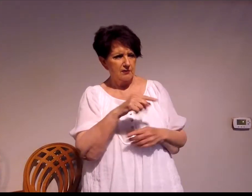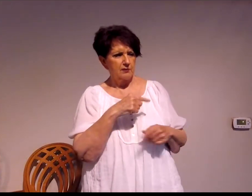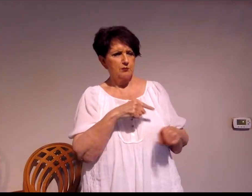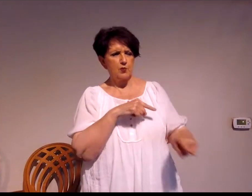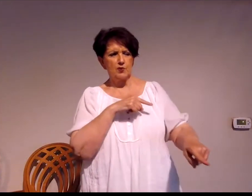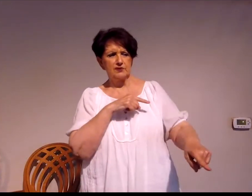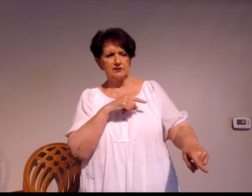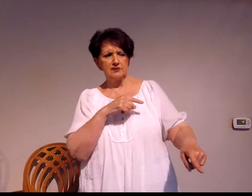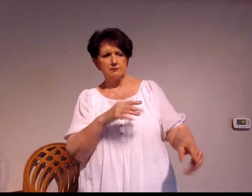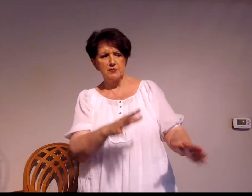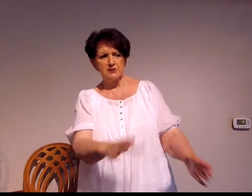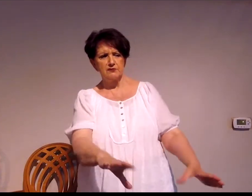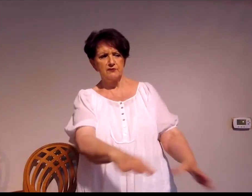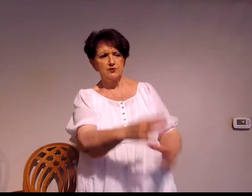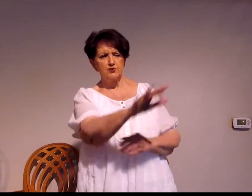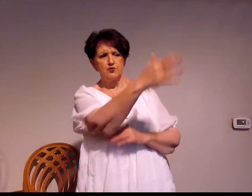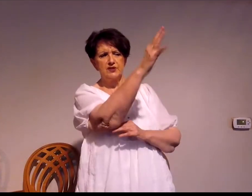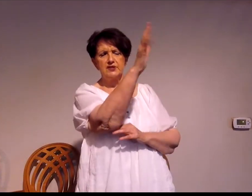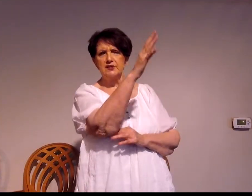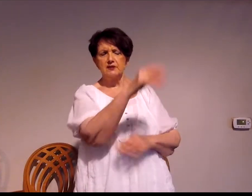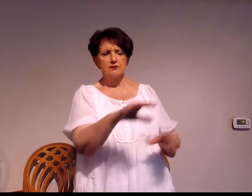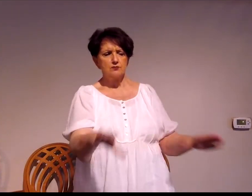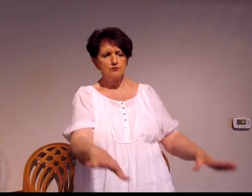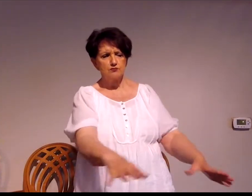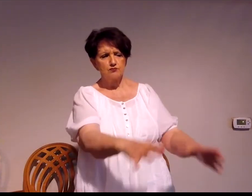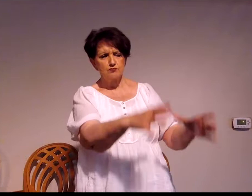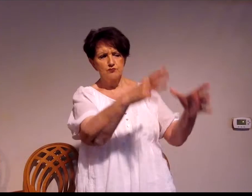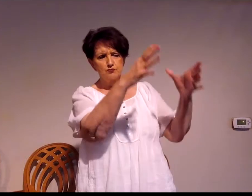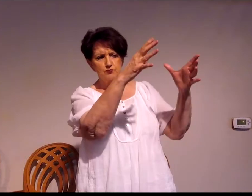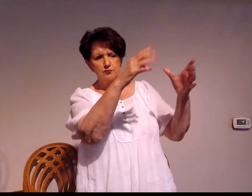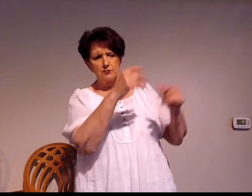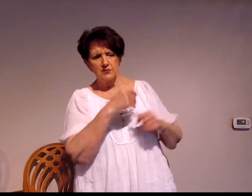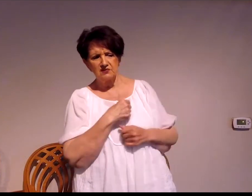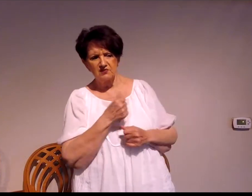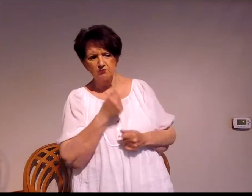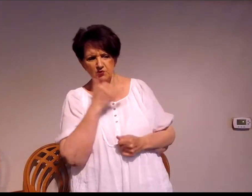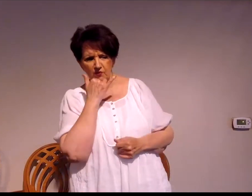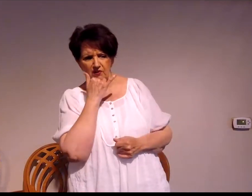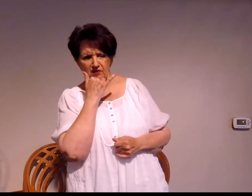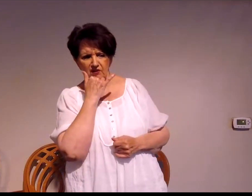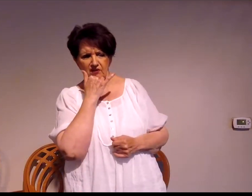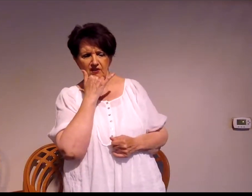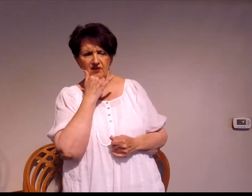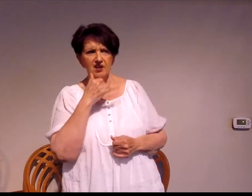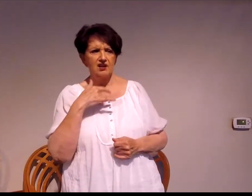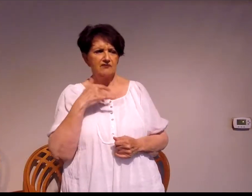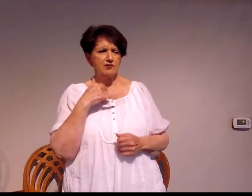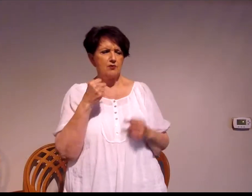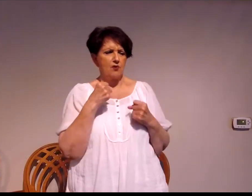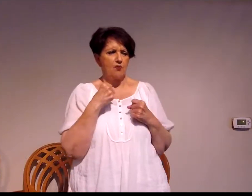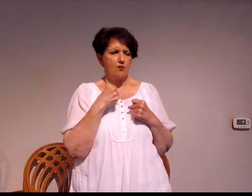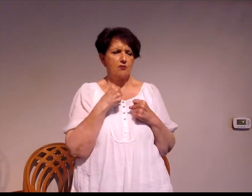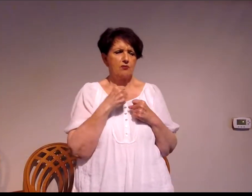Yoda, he says, "There's something not right here. I feel cold.